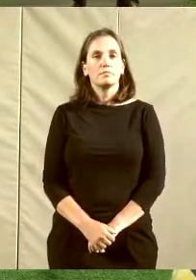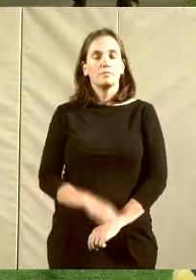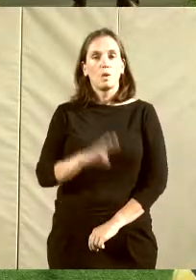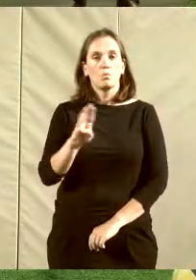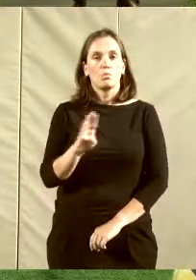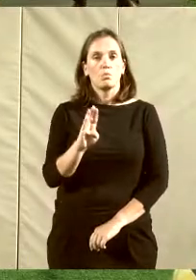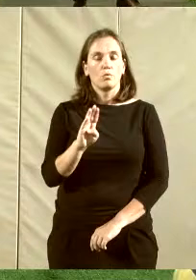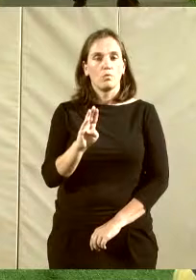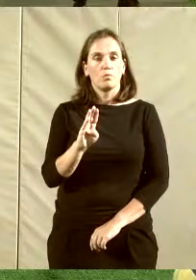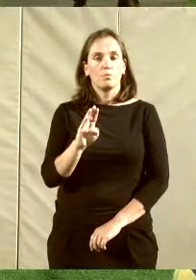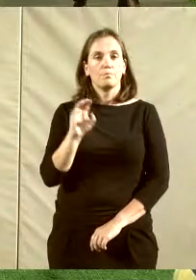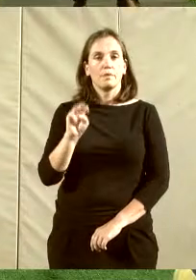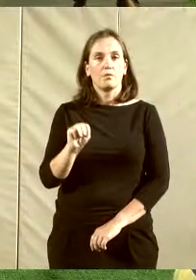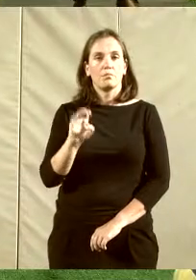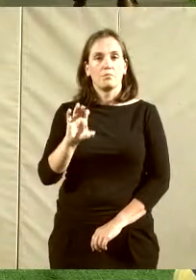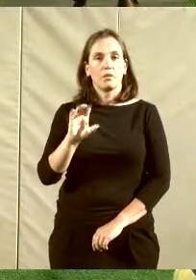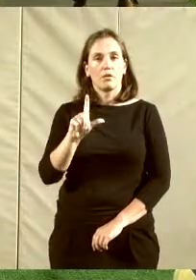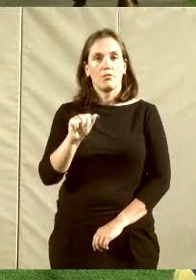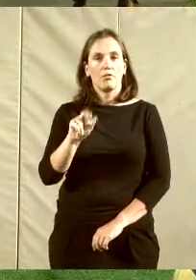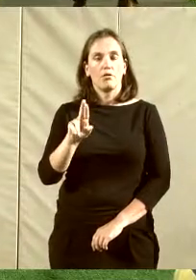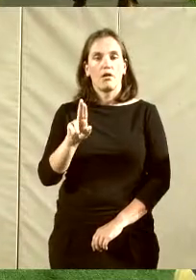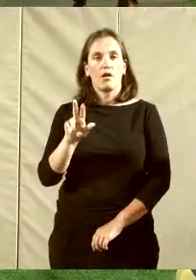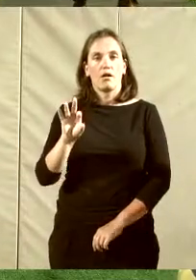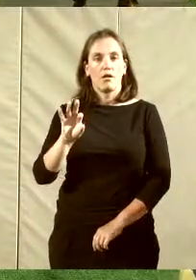Brock Christian McLaughlin.